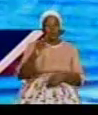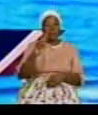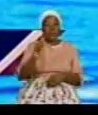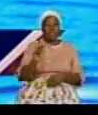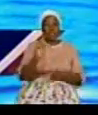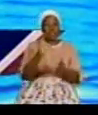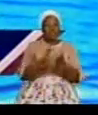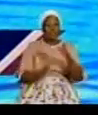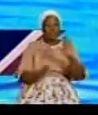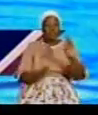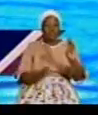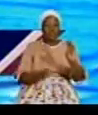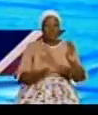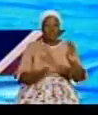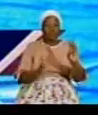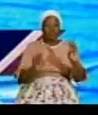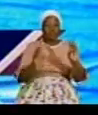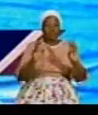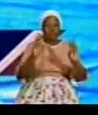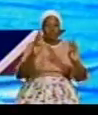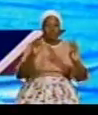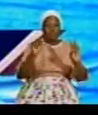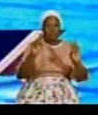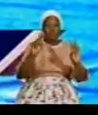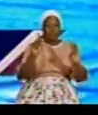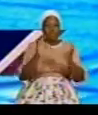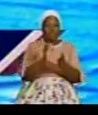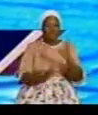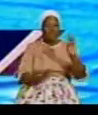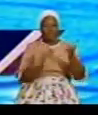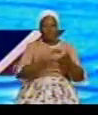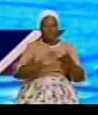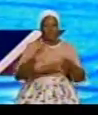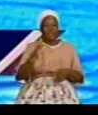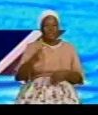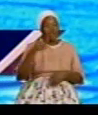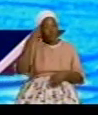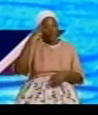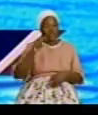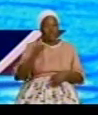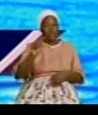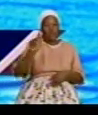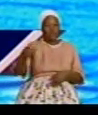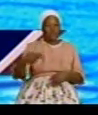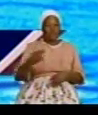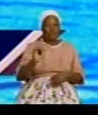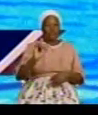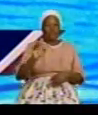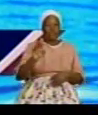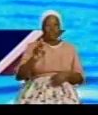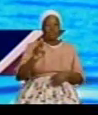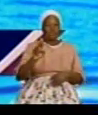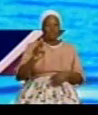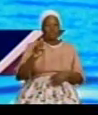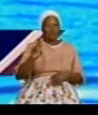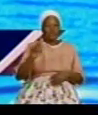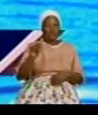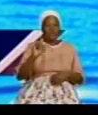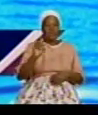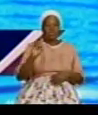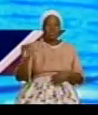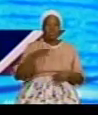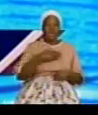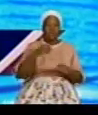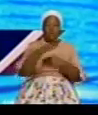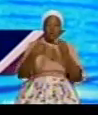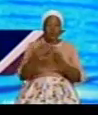7, reading from verse 3. For the Pharisees and all the Jews,